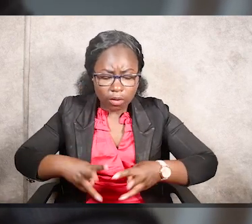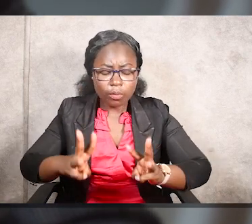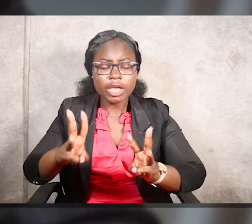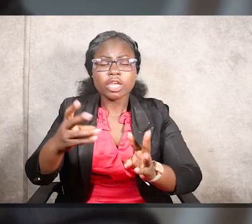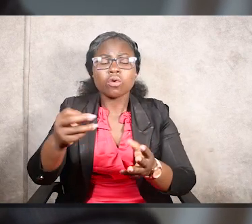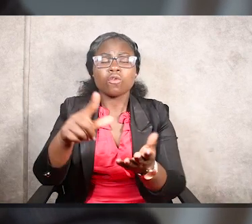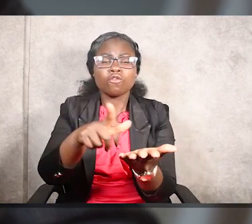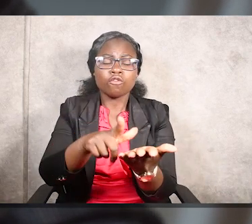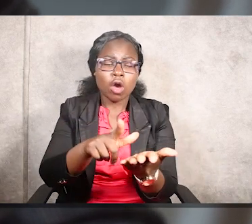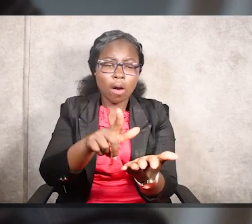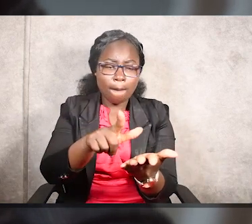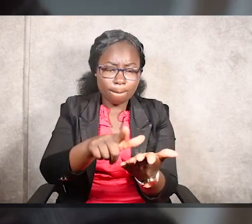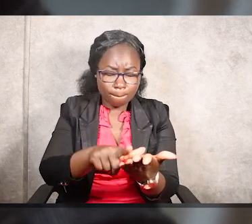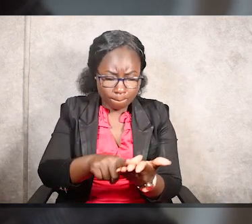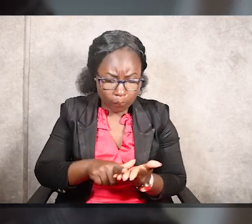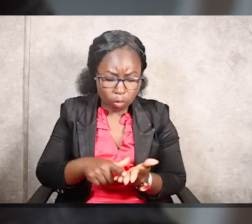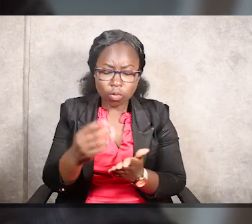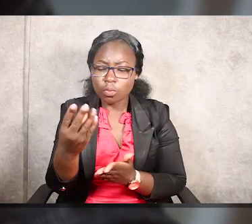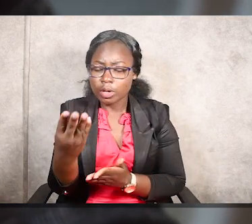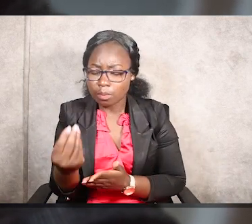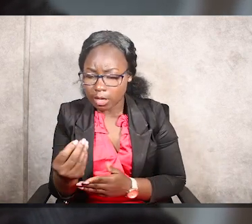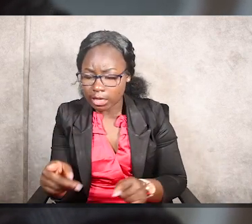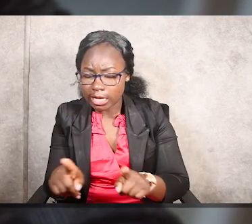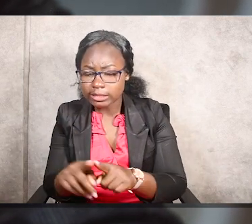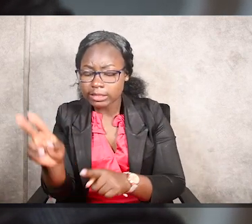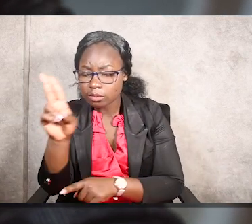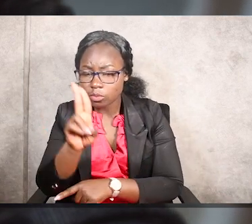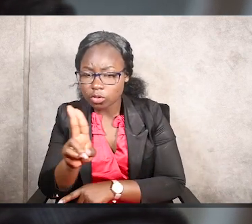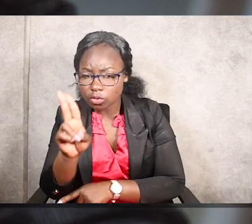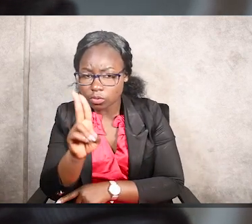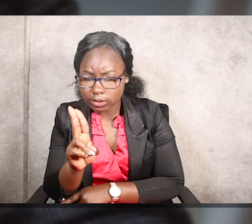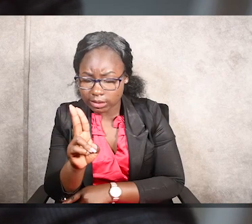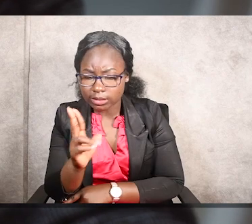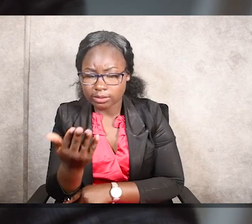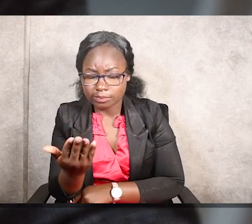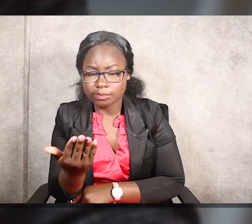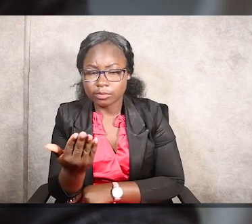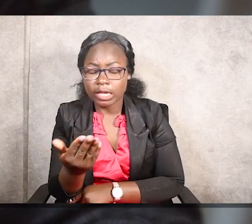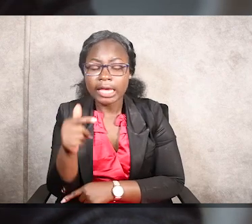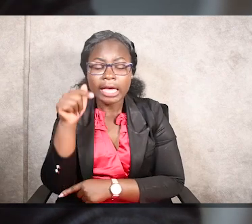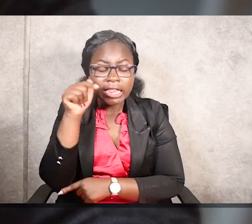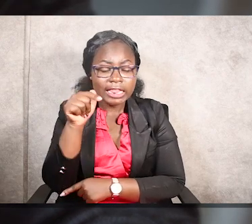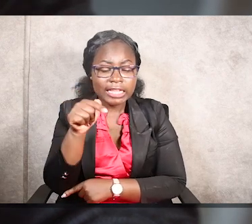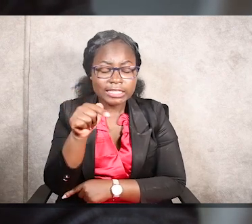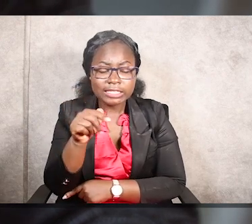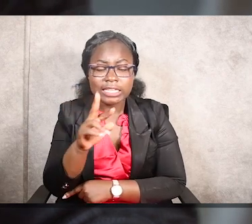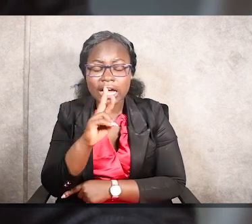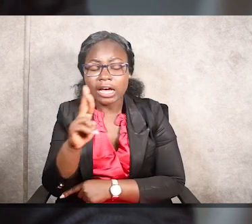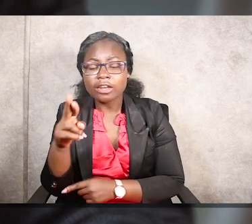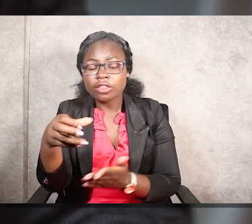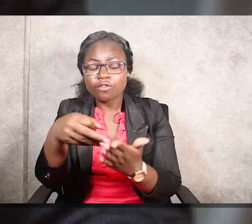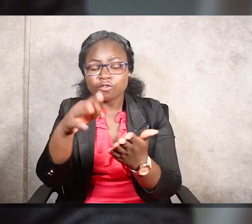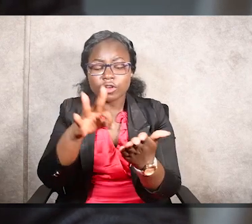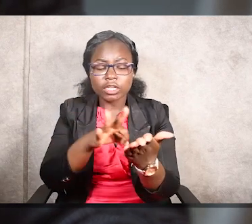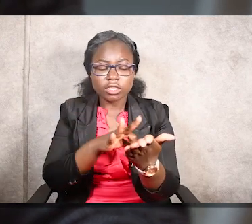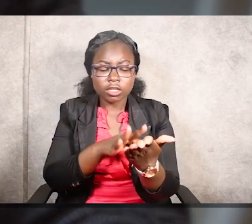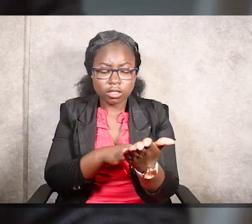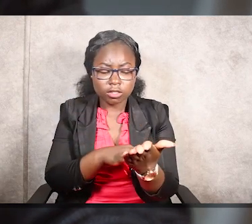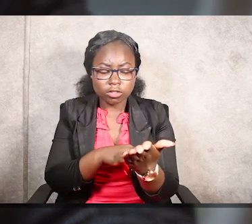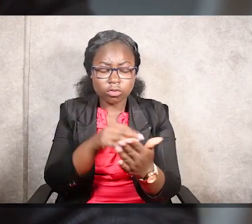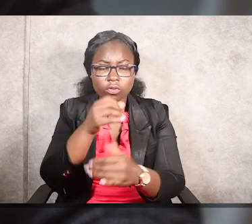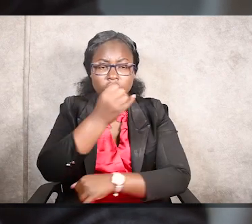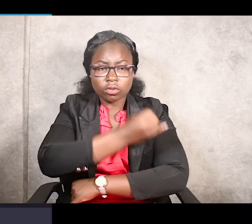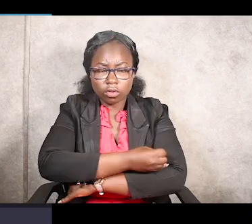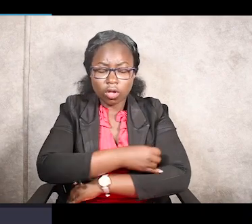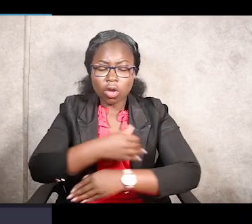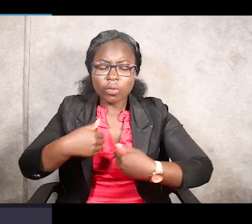borrowing money and spending it or lending it. These are financial institutions. We have